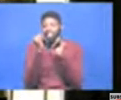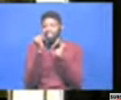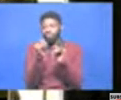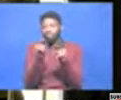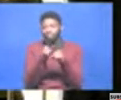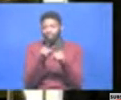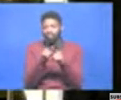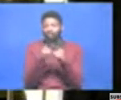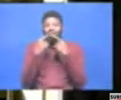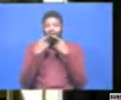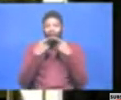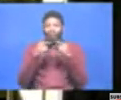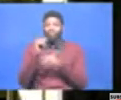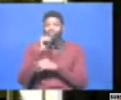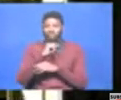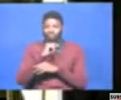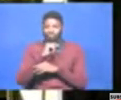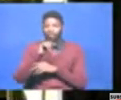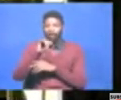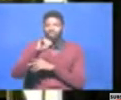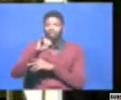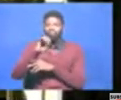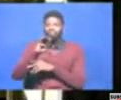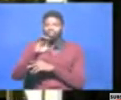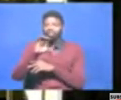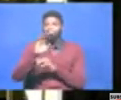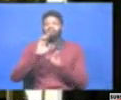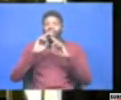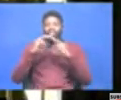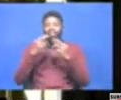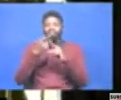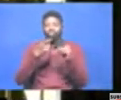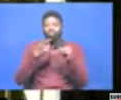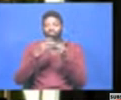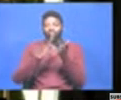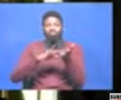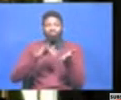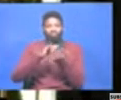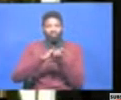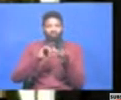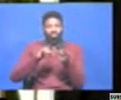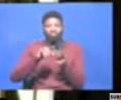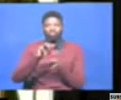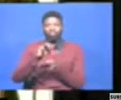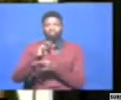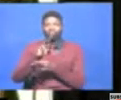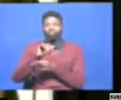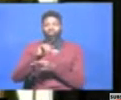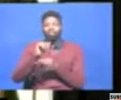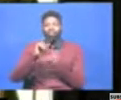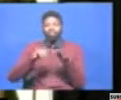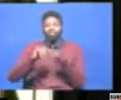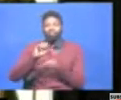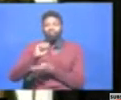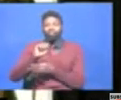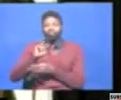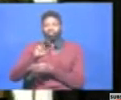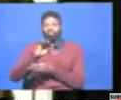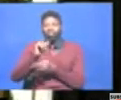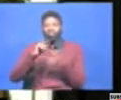to be declared by the IEBC officials were results from Msambweni, Mwala, Subukia, Soi,